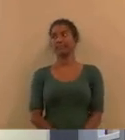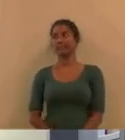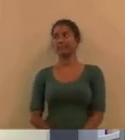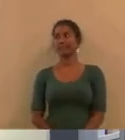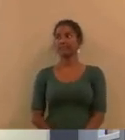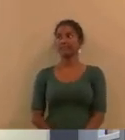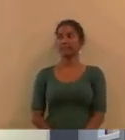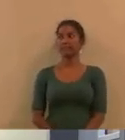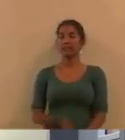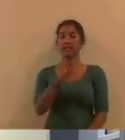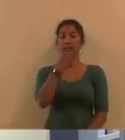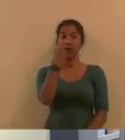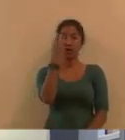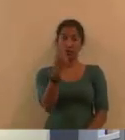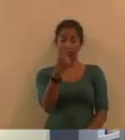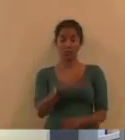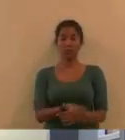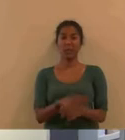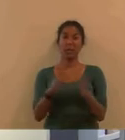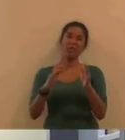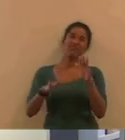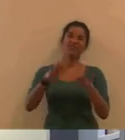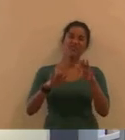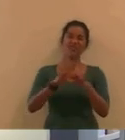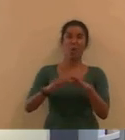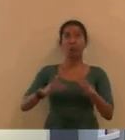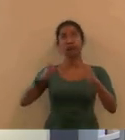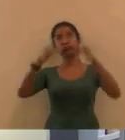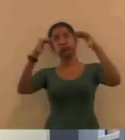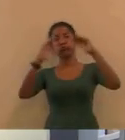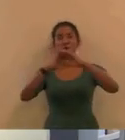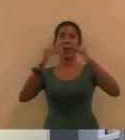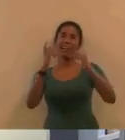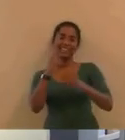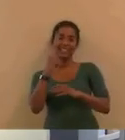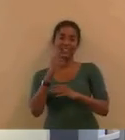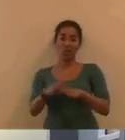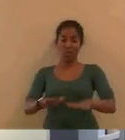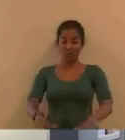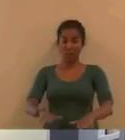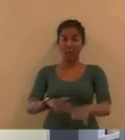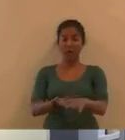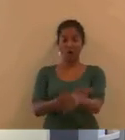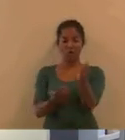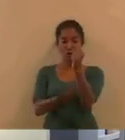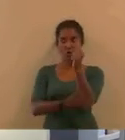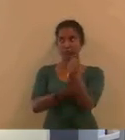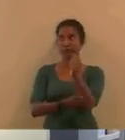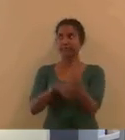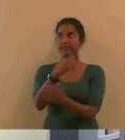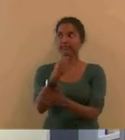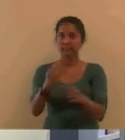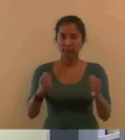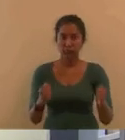Number 2, which is a medium one, is on the floor again, but you're on your forearms this time. So I'm